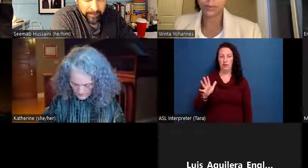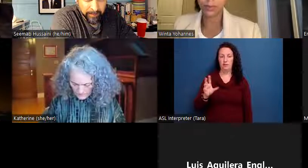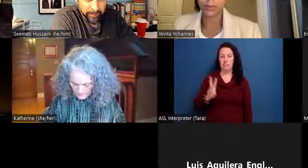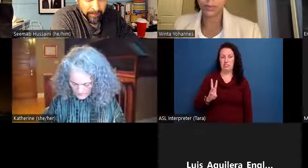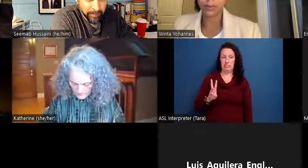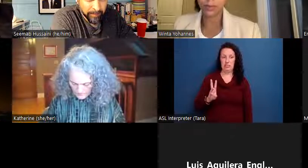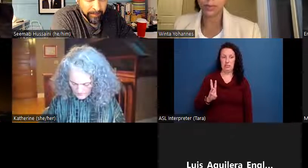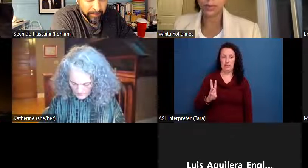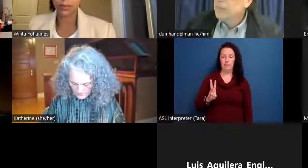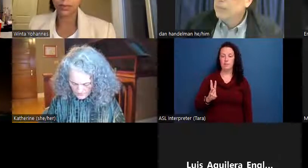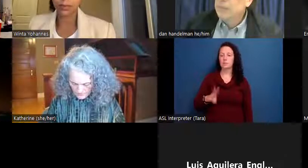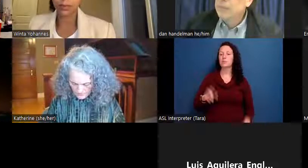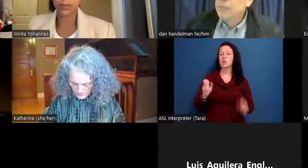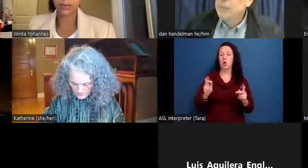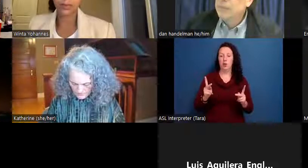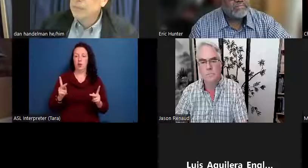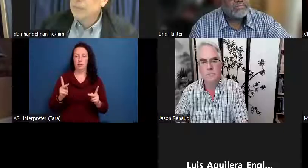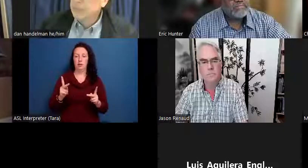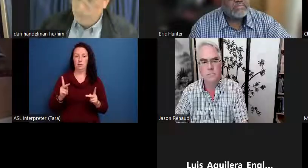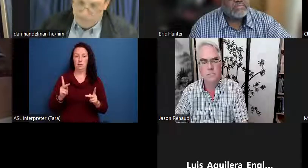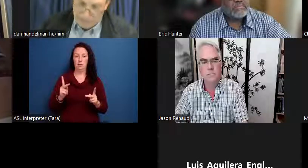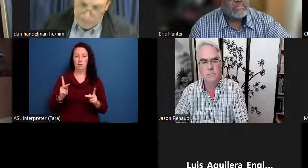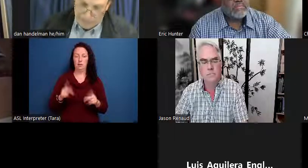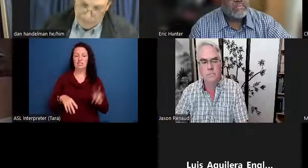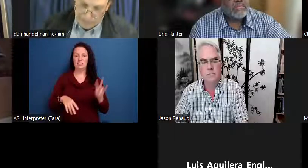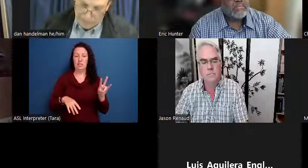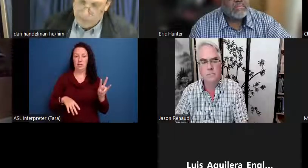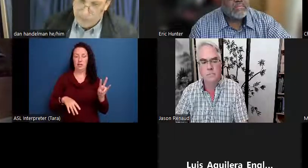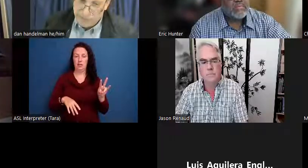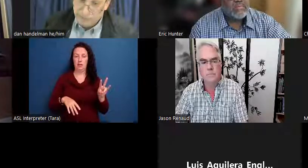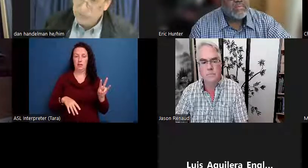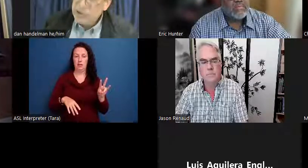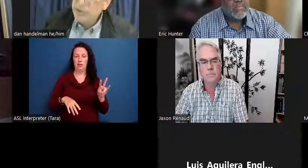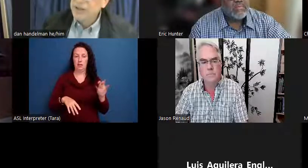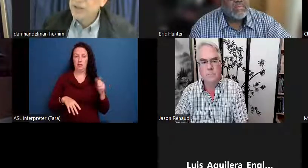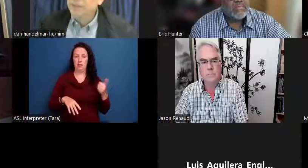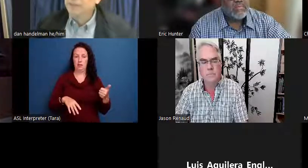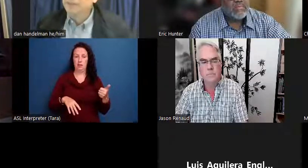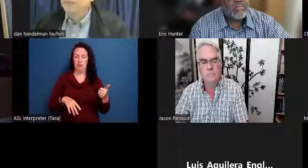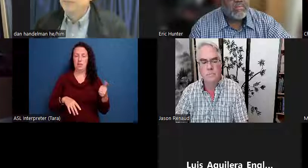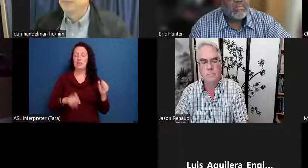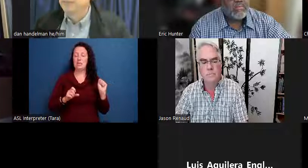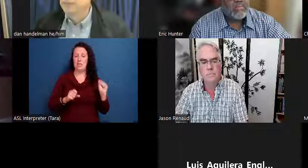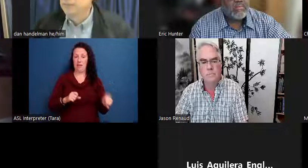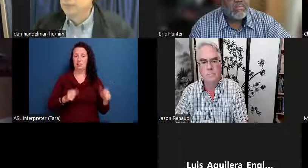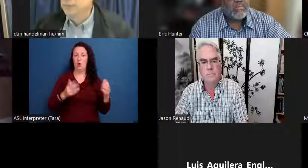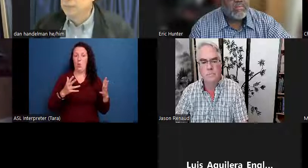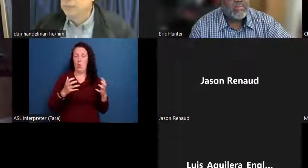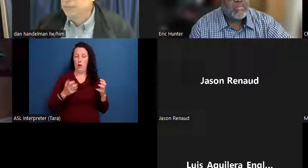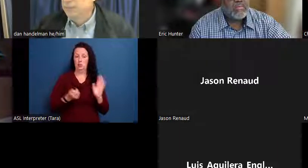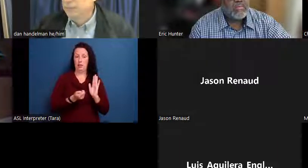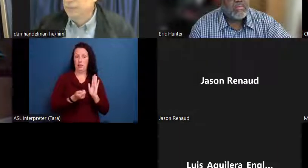Yep. So we have a vote of 7 yes to eliminate the